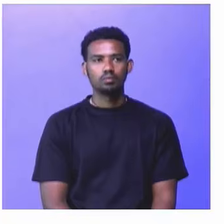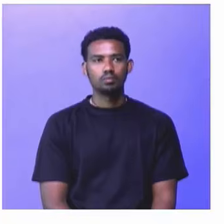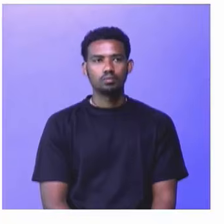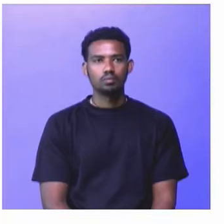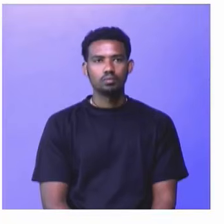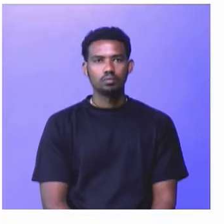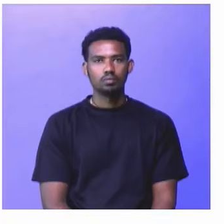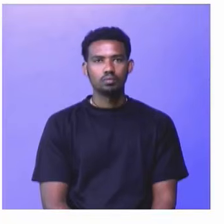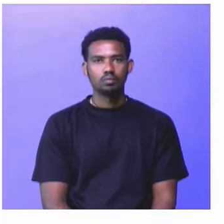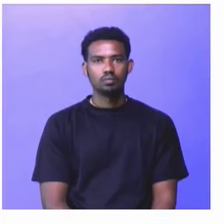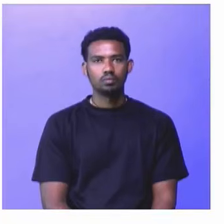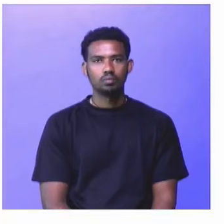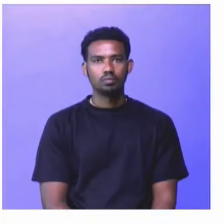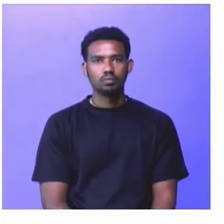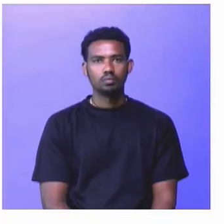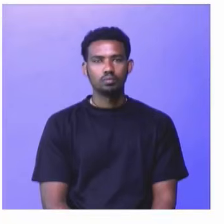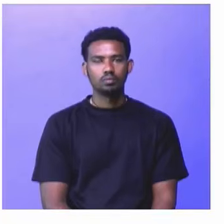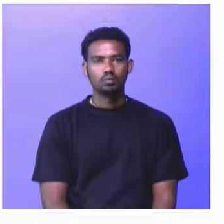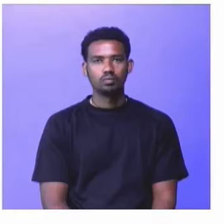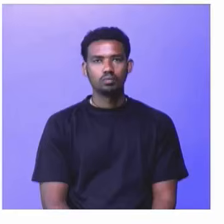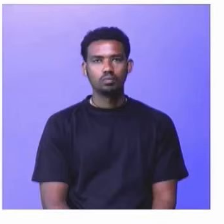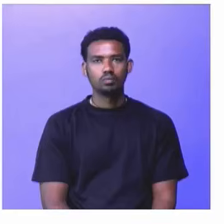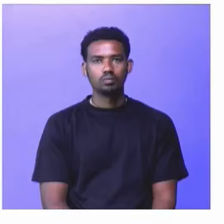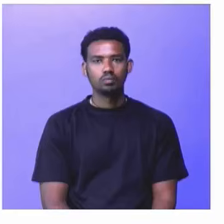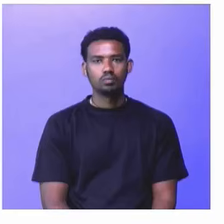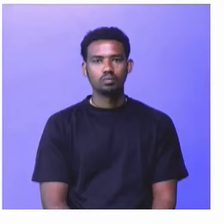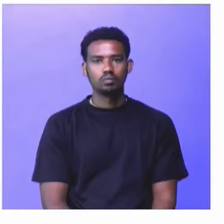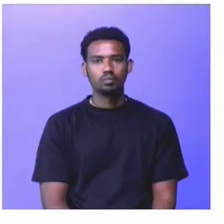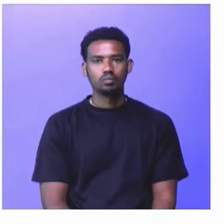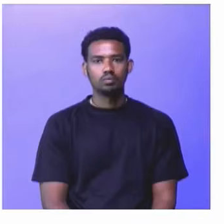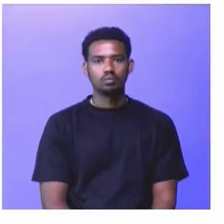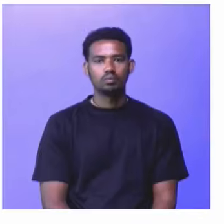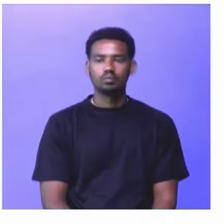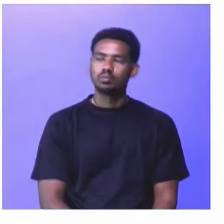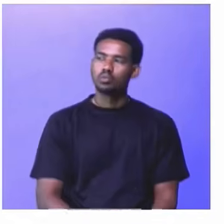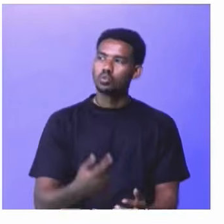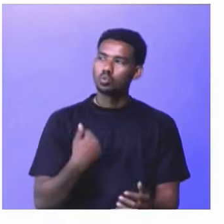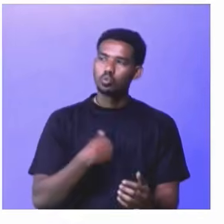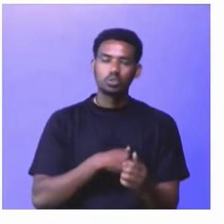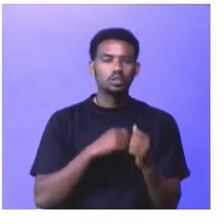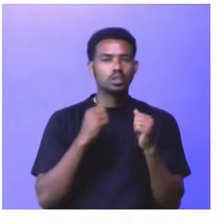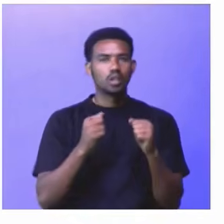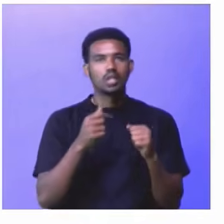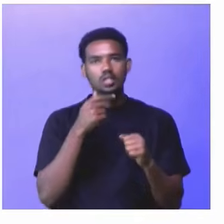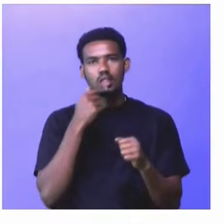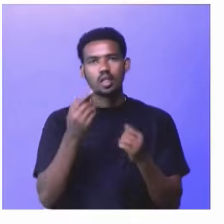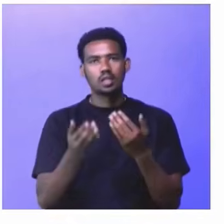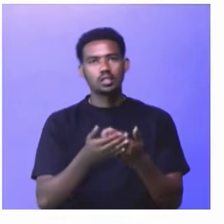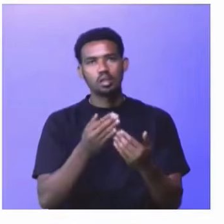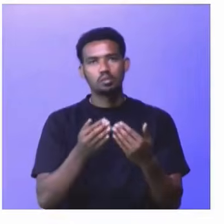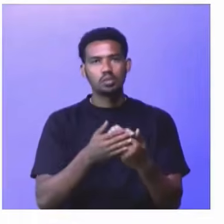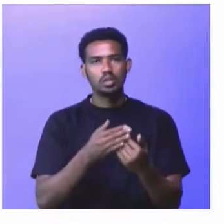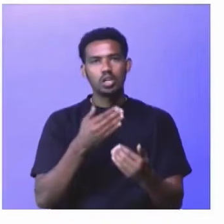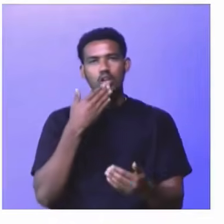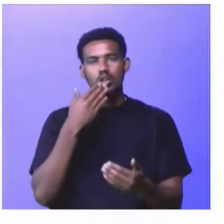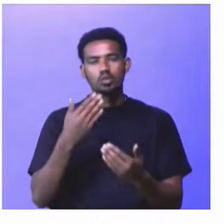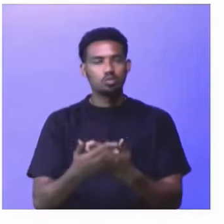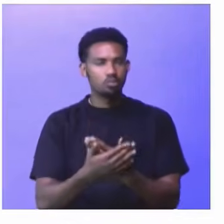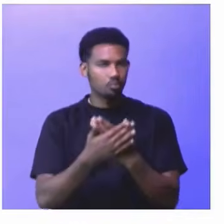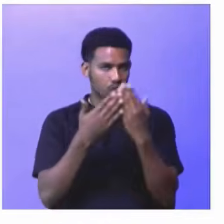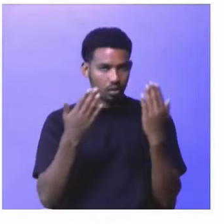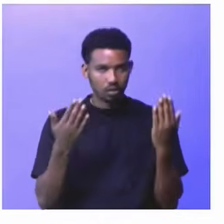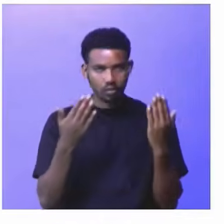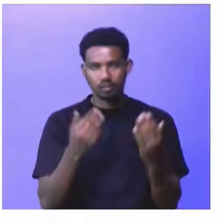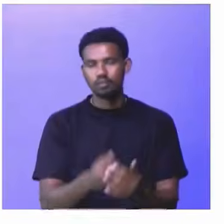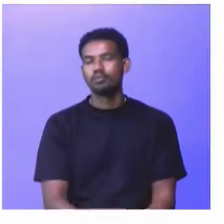So here is easily saying, for example, good morning.